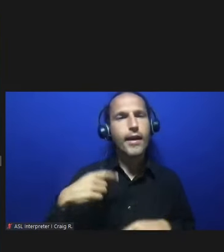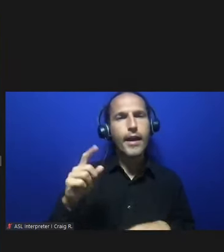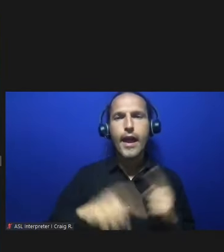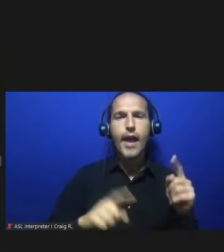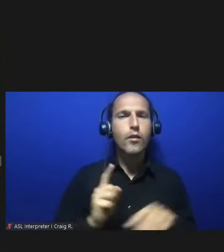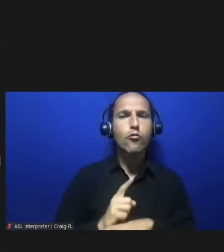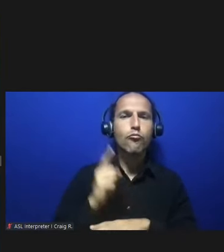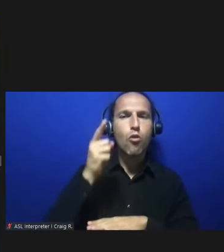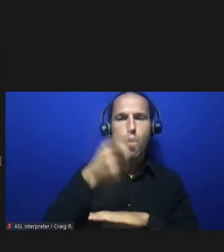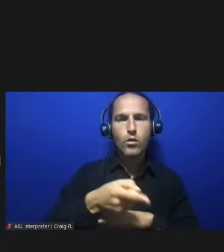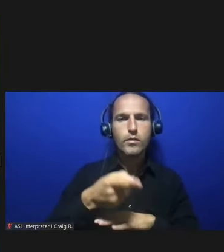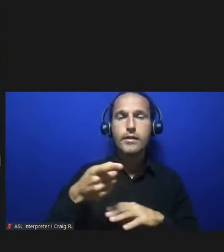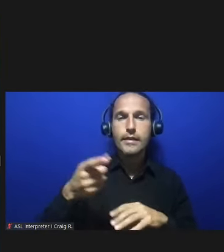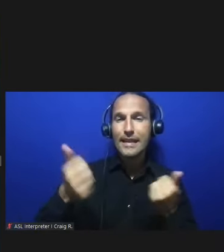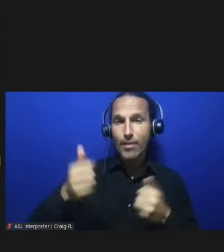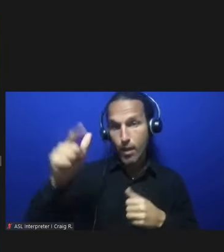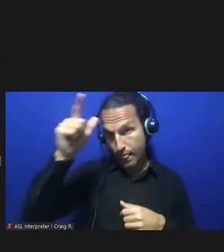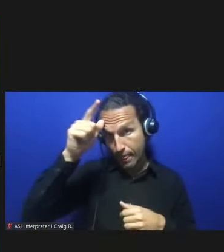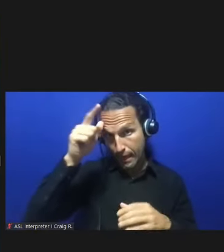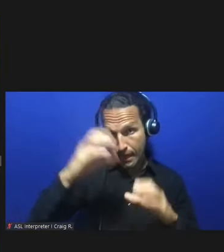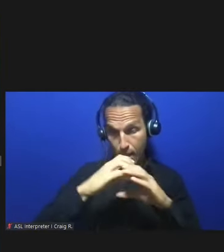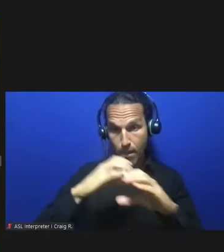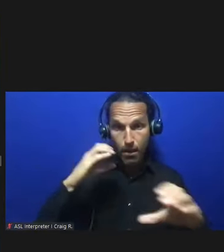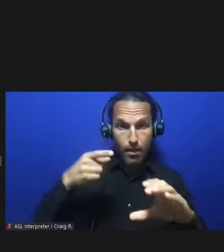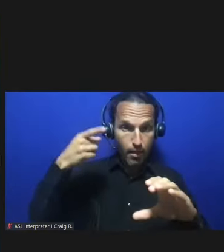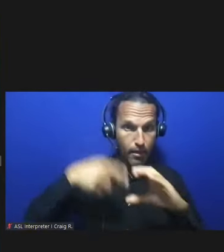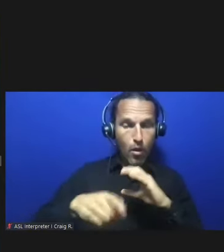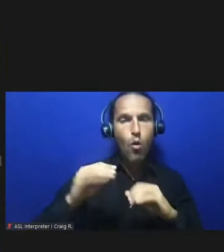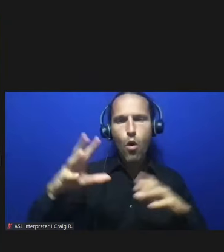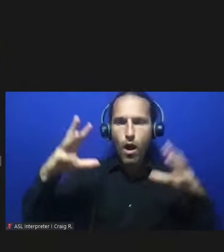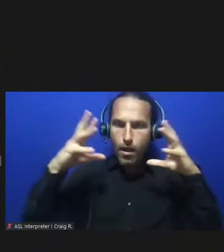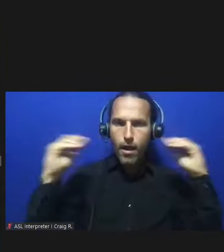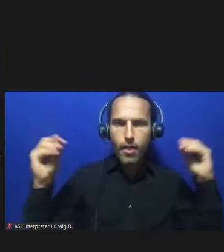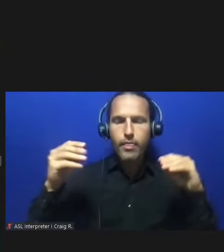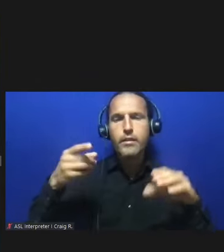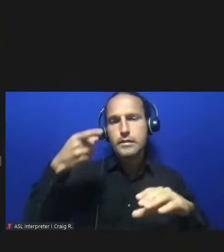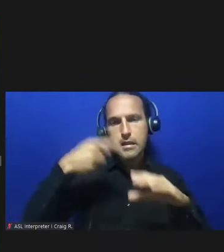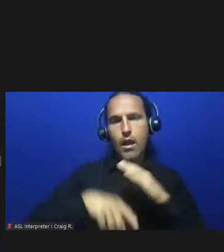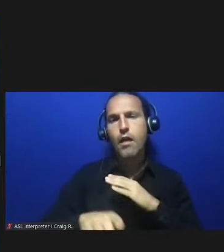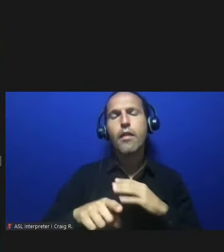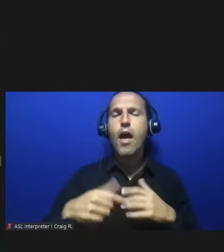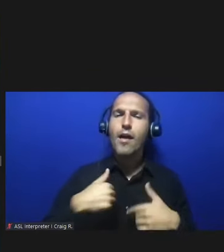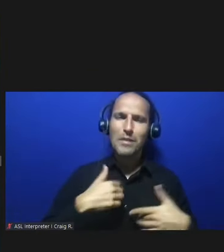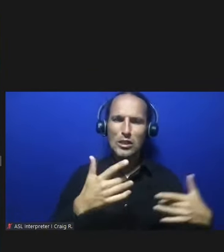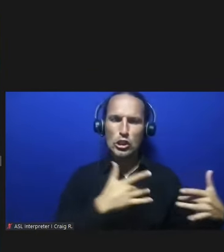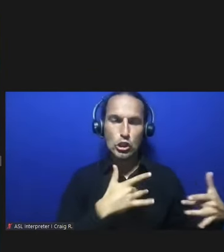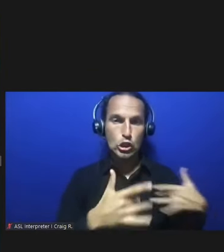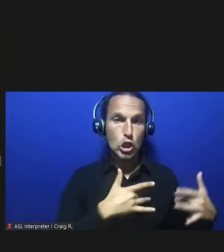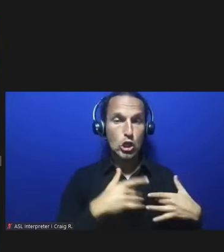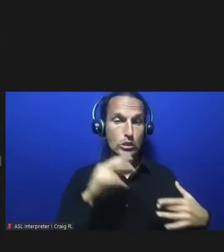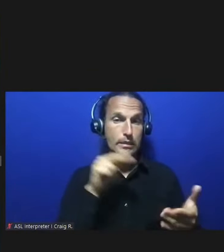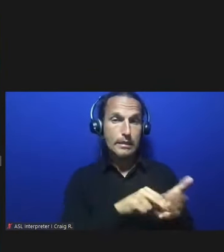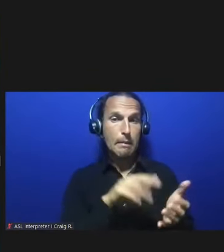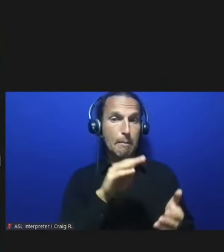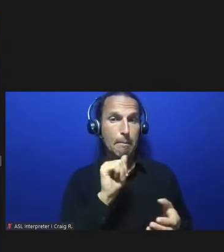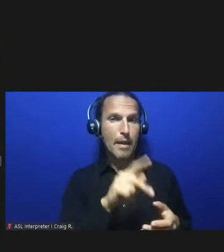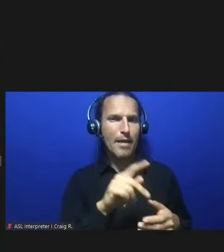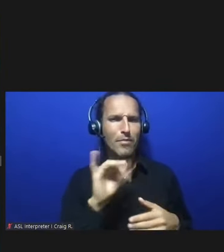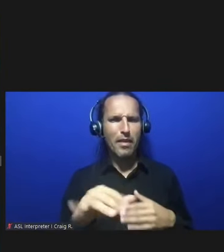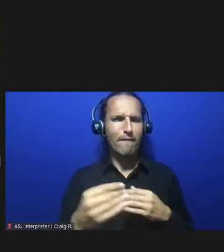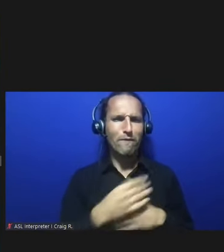cross than either the Lincoln or the Holland Tunnel, and I'm very concerned by the map I see and how this is going to affect